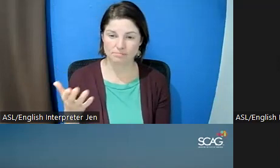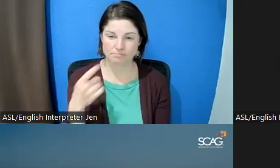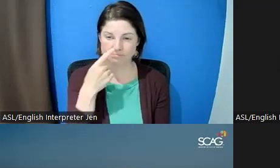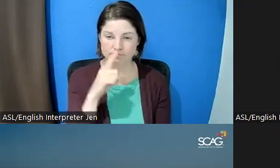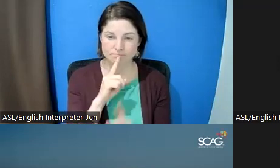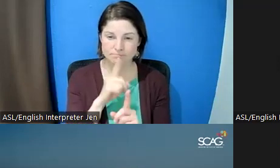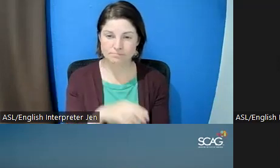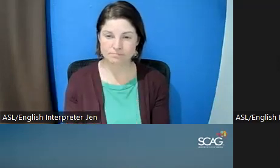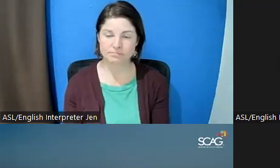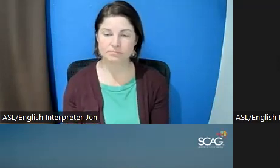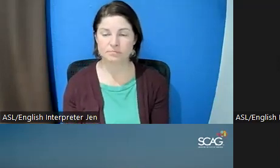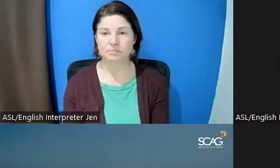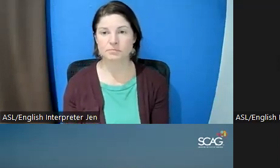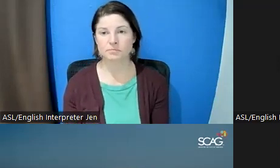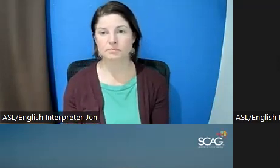Yes, I can